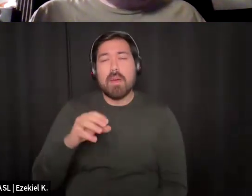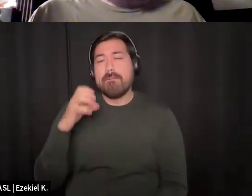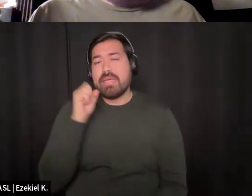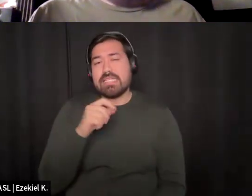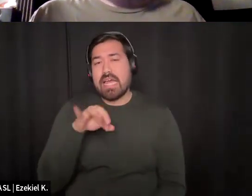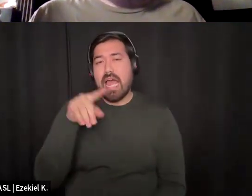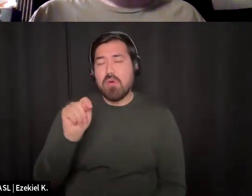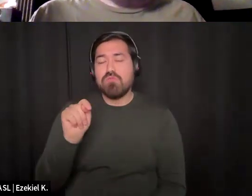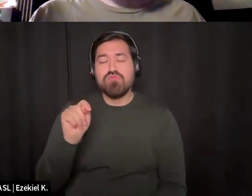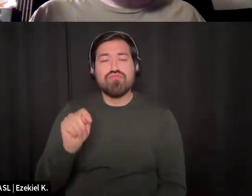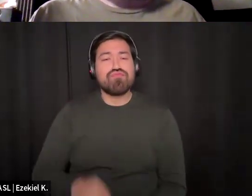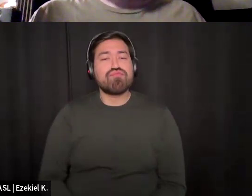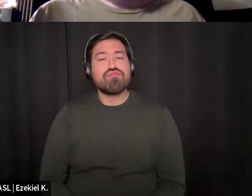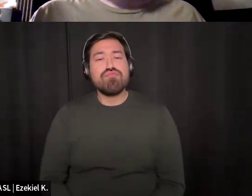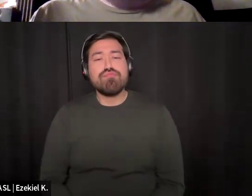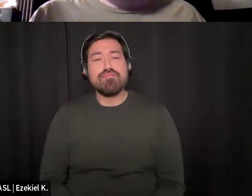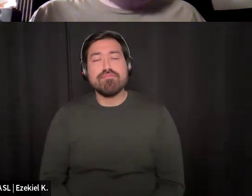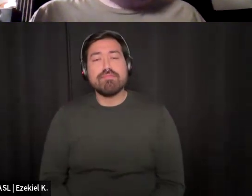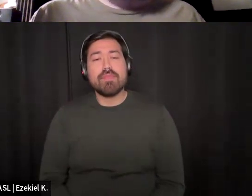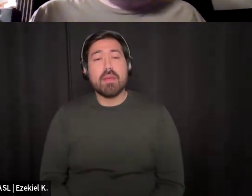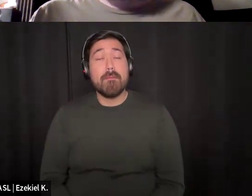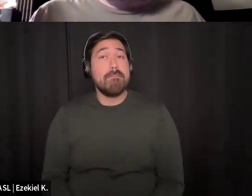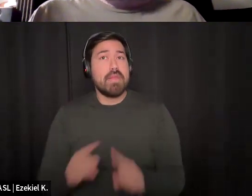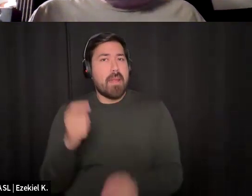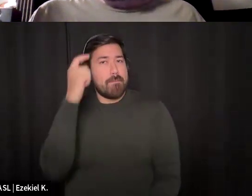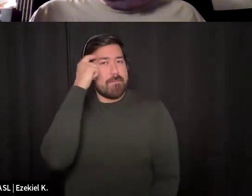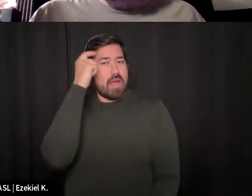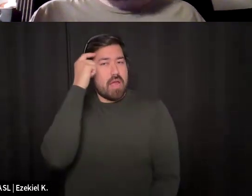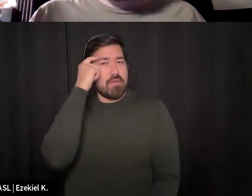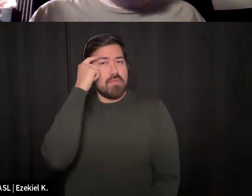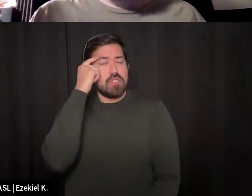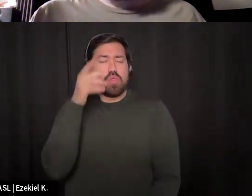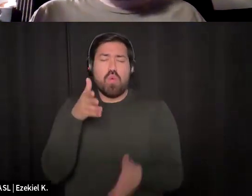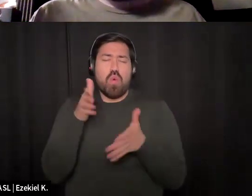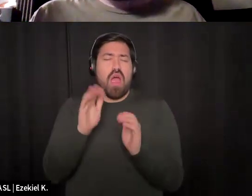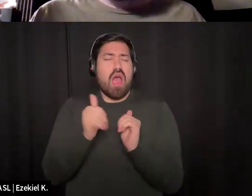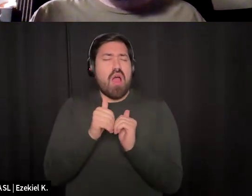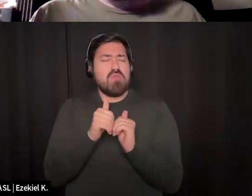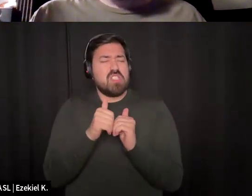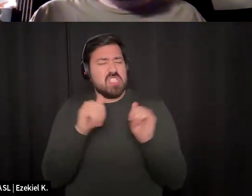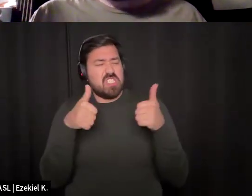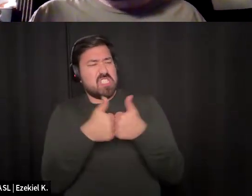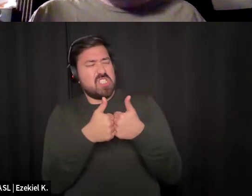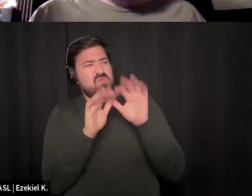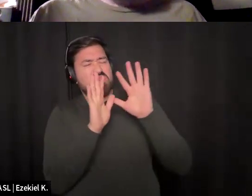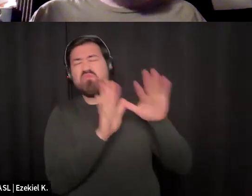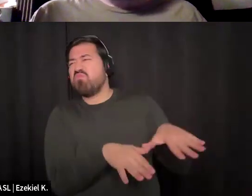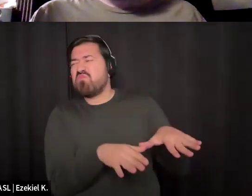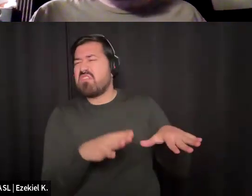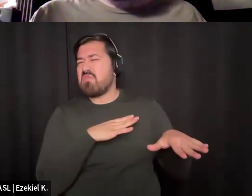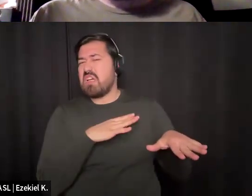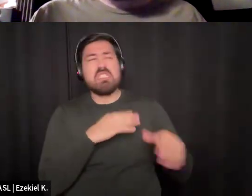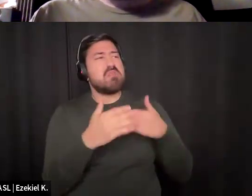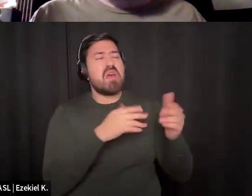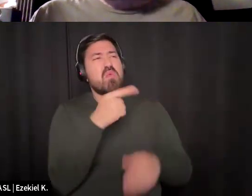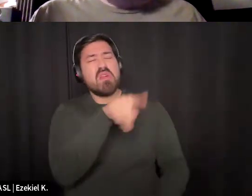that there is that mindfulness can be a way to combat that, a way of saying, you know what, it doesn't